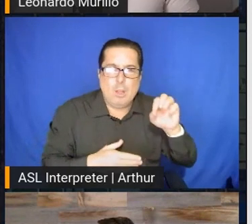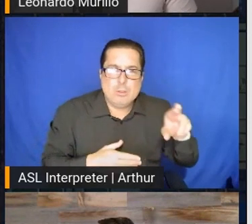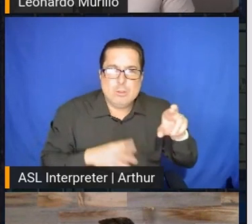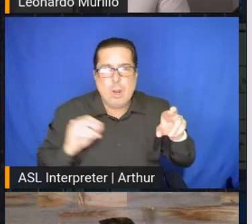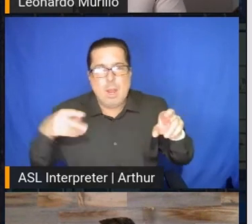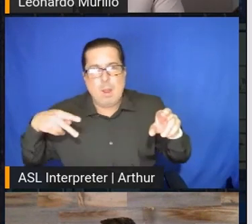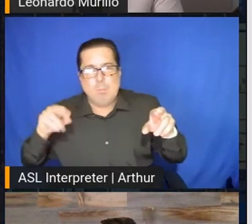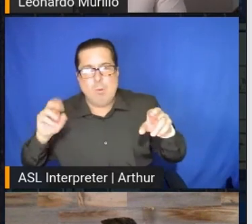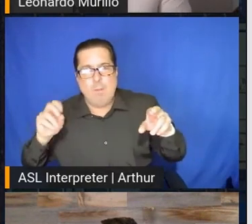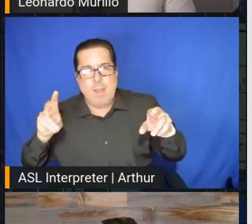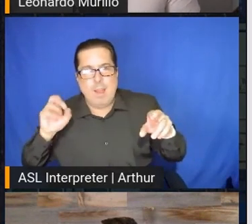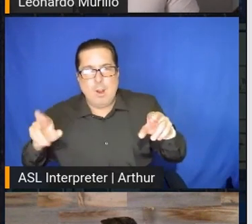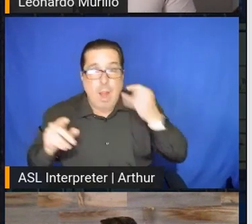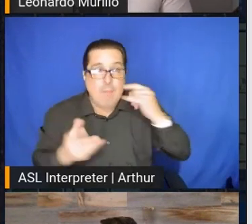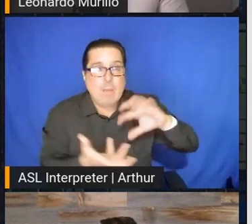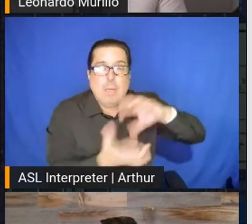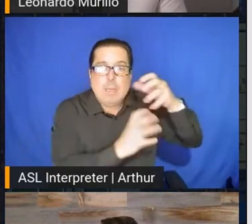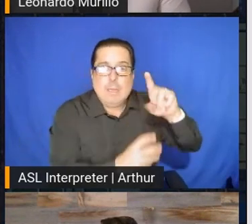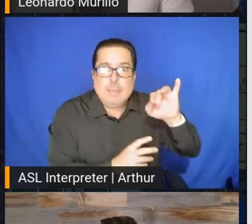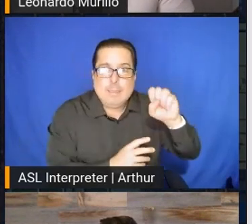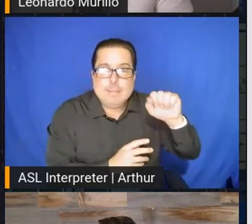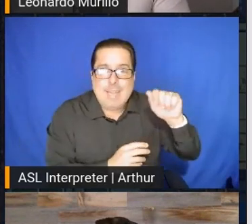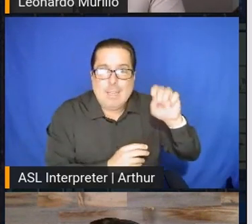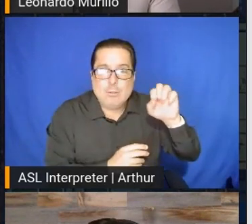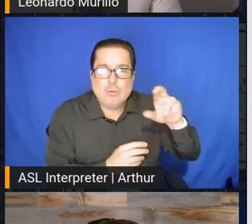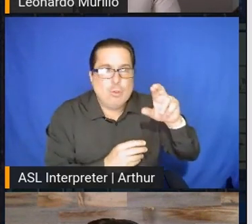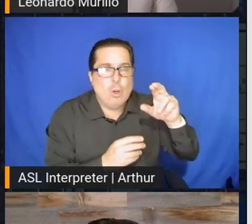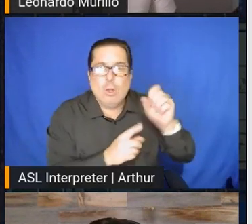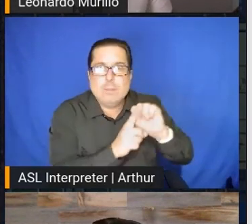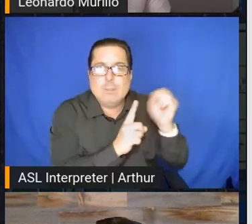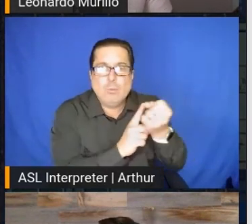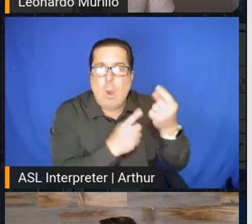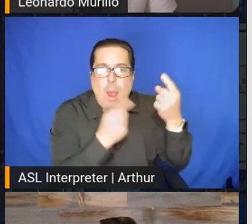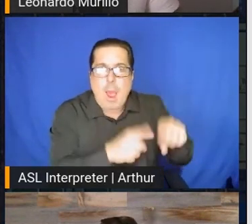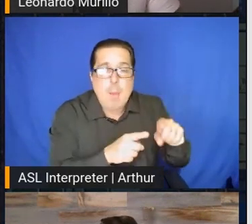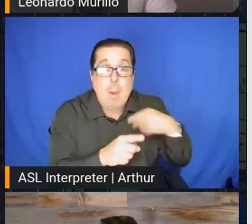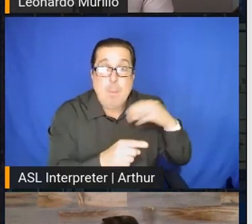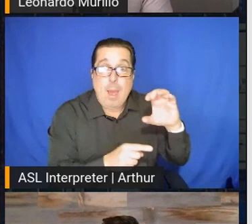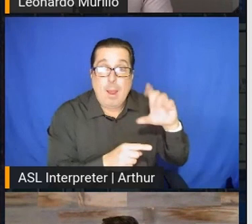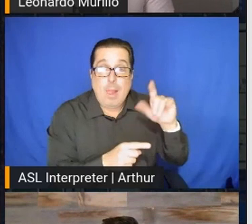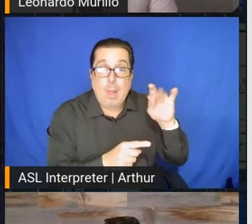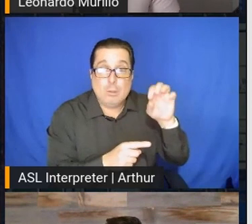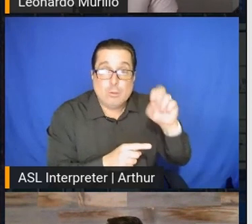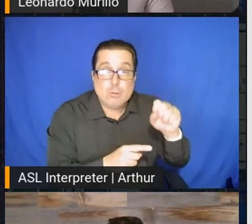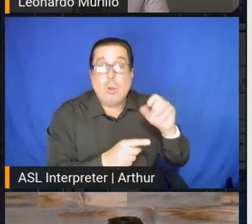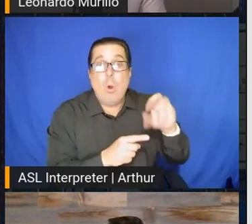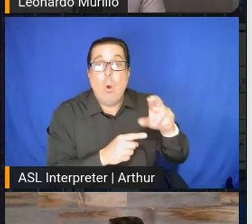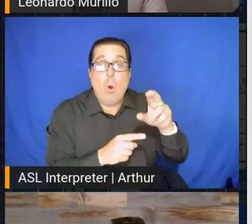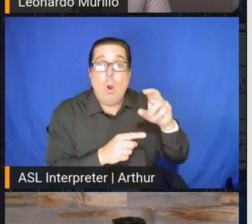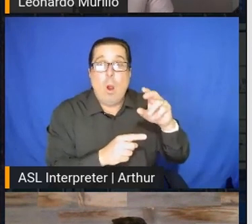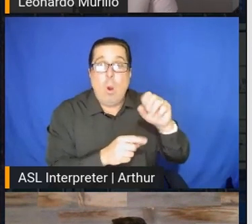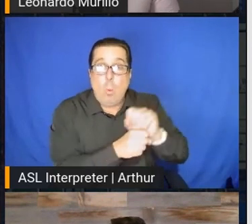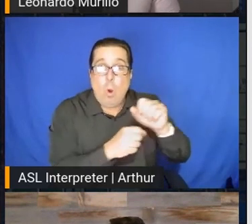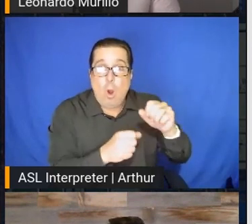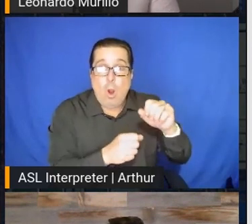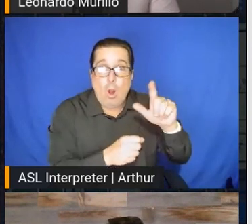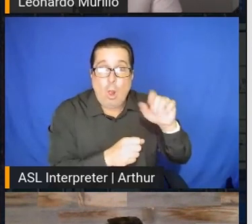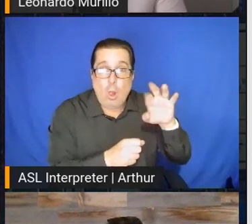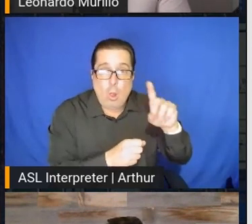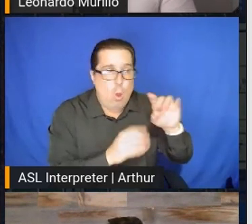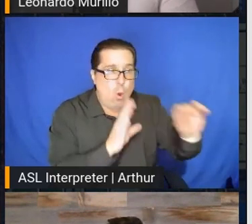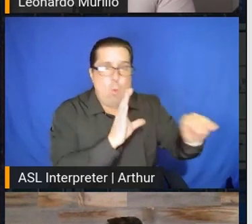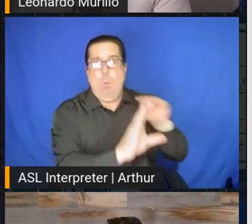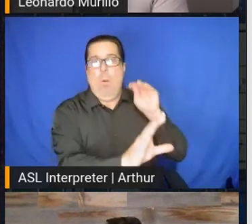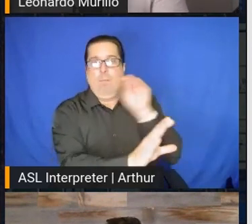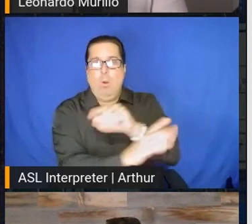due to disaster recovery scenarios, I have to move my clusters, move my workloads to a different provider, it becomes a whole lot easier, right? Maybe I need to